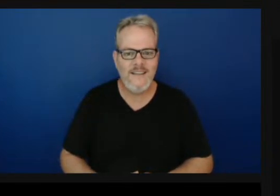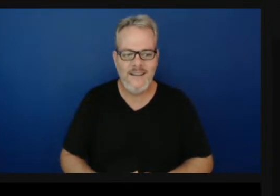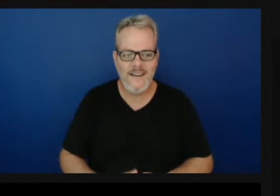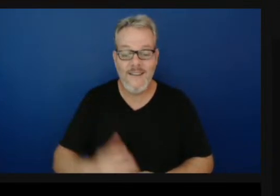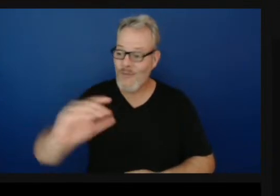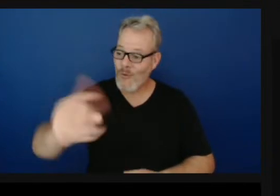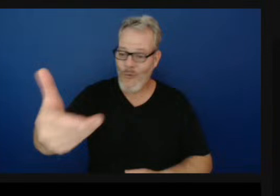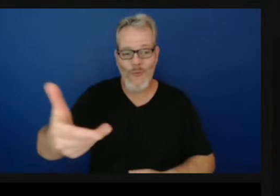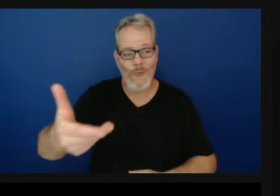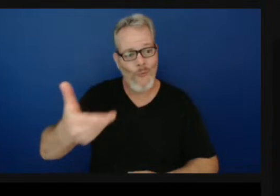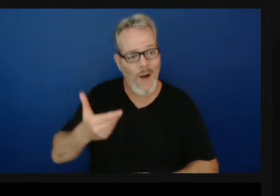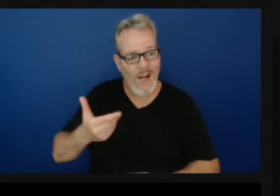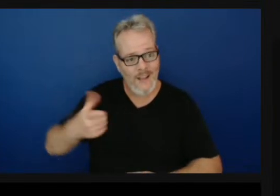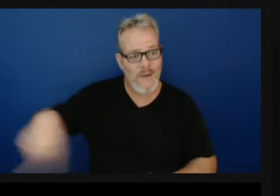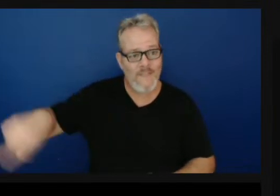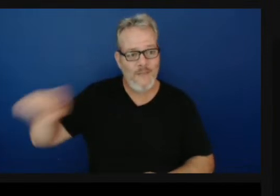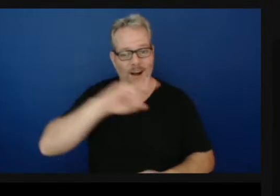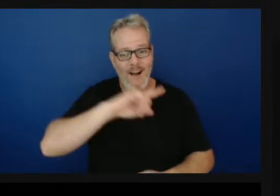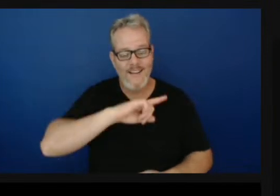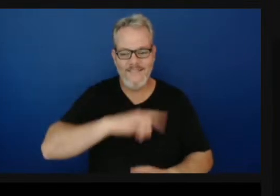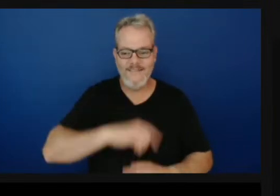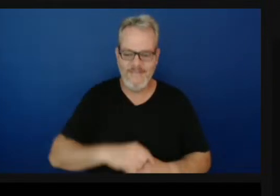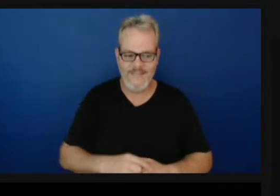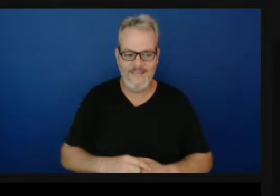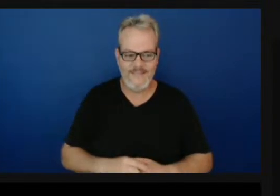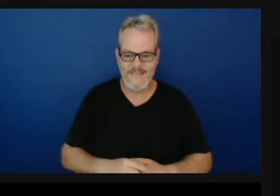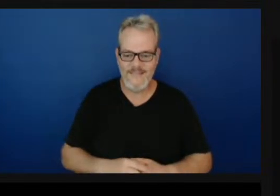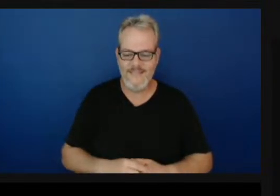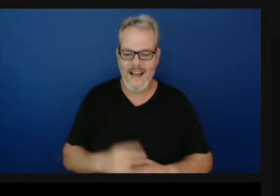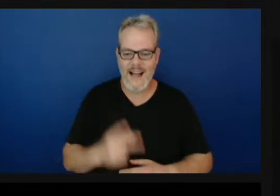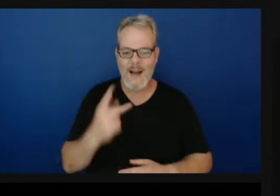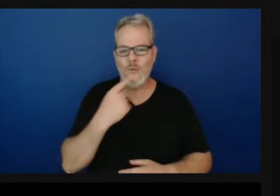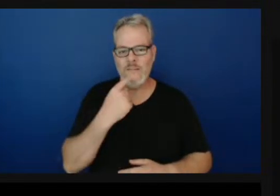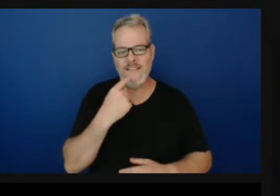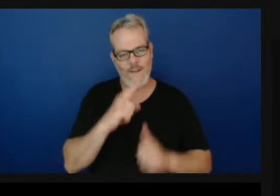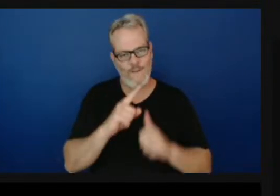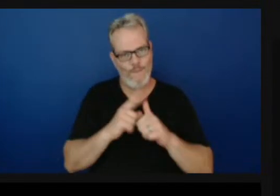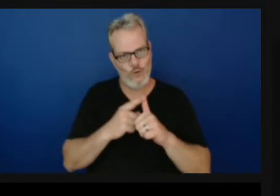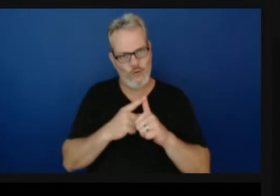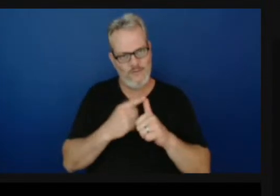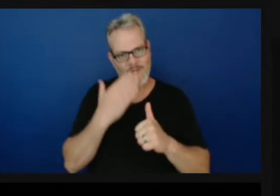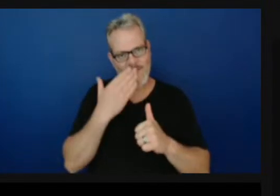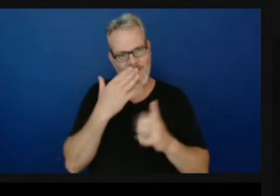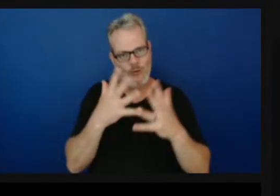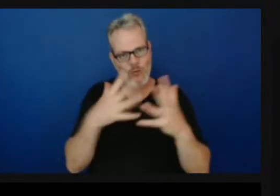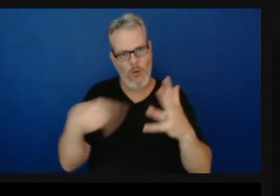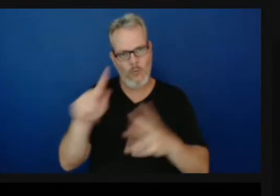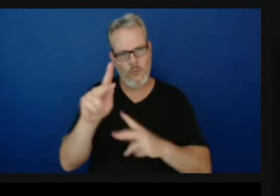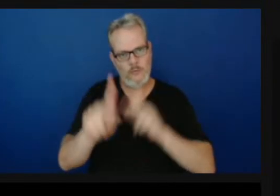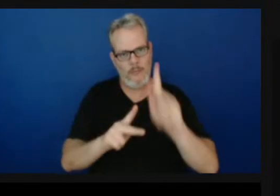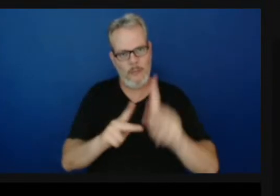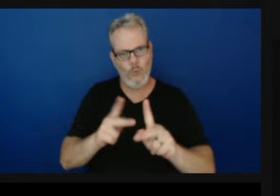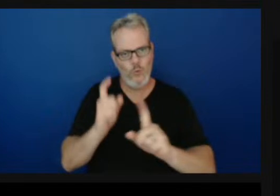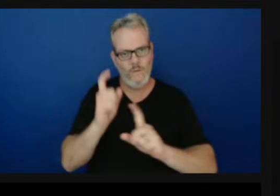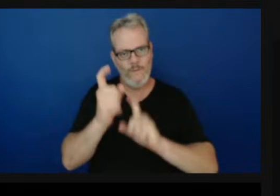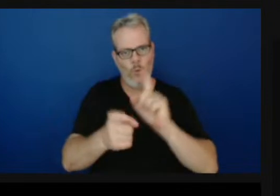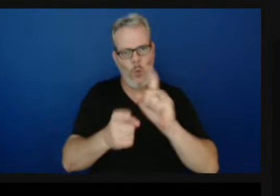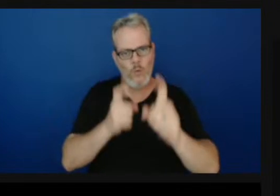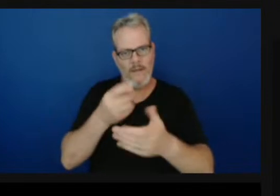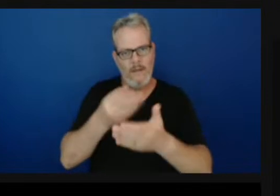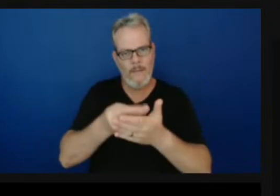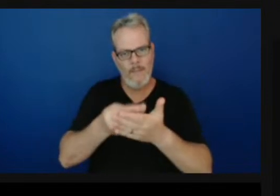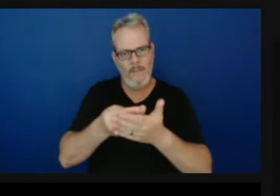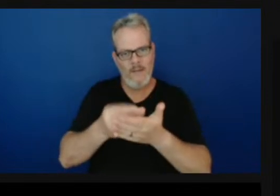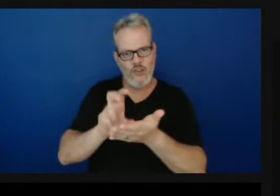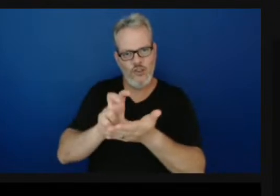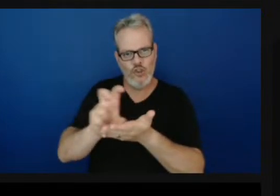everybody. Let's get our mid-roll going here. I want to say first, thank you to those who have donated over on our website